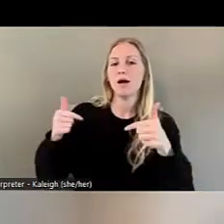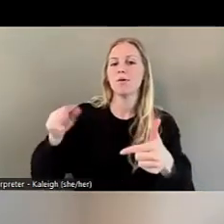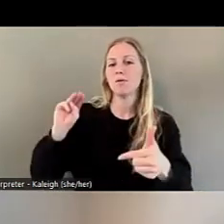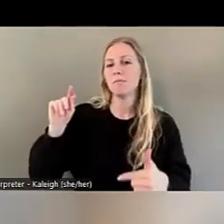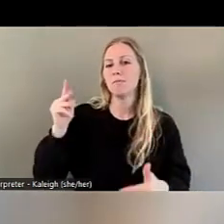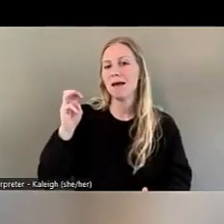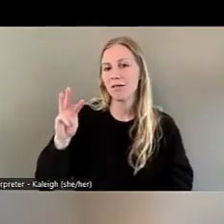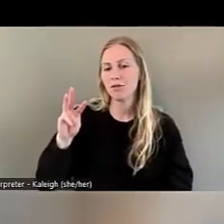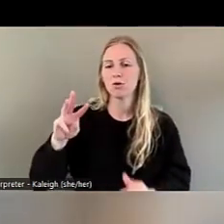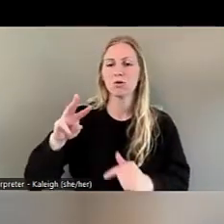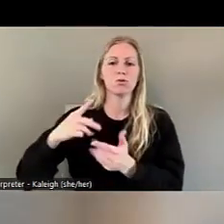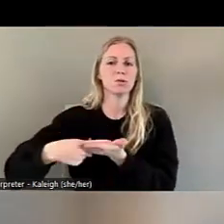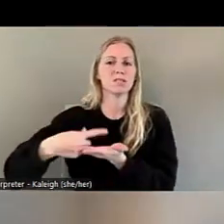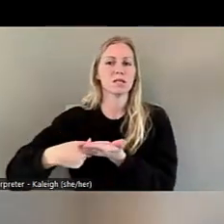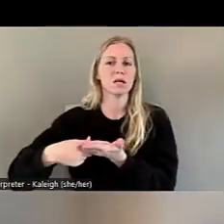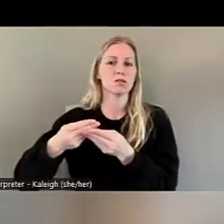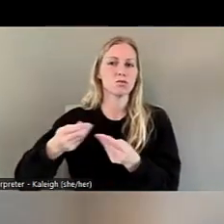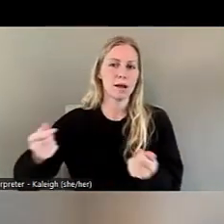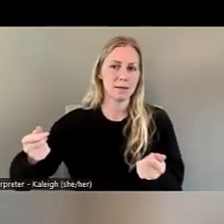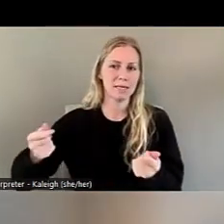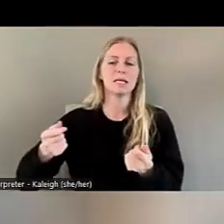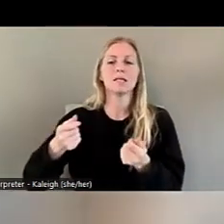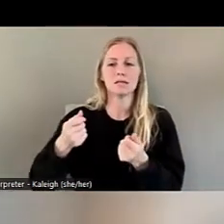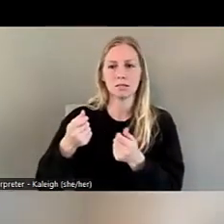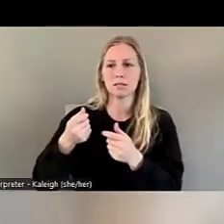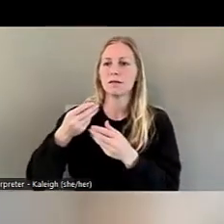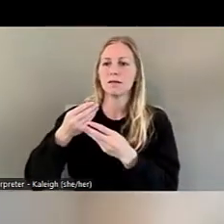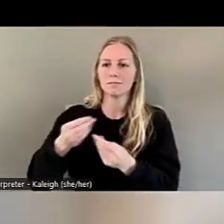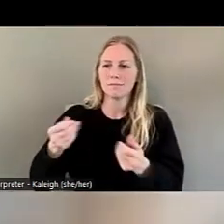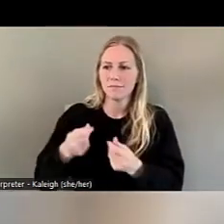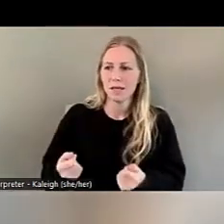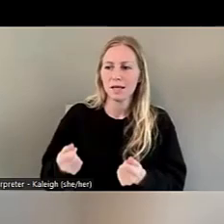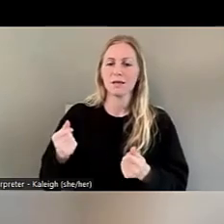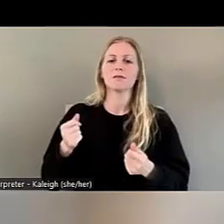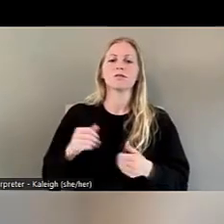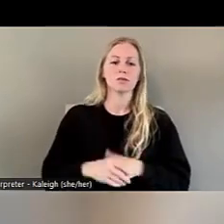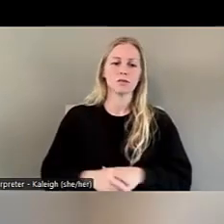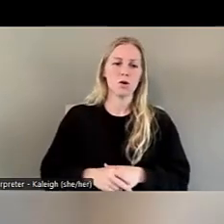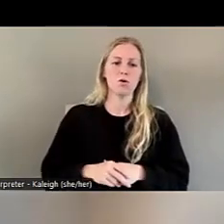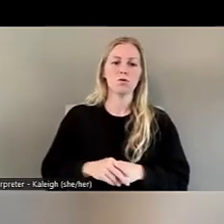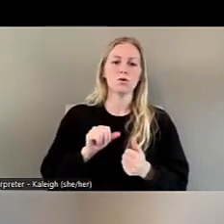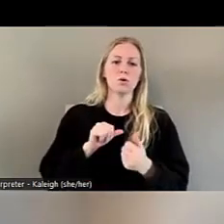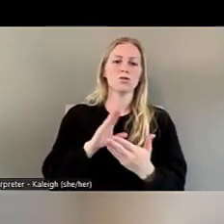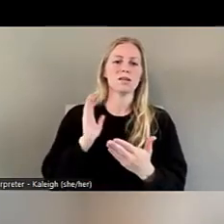the remedies our settlement agreement put in place to address our investigation's findings.